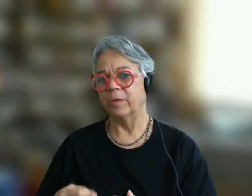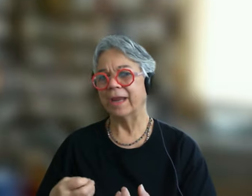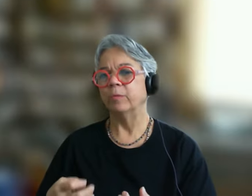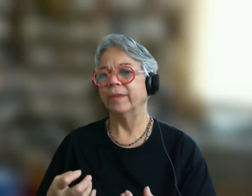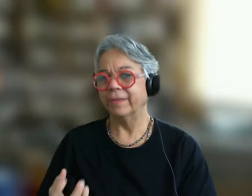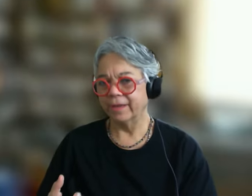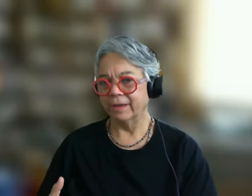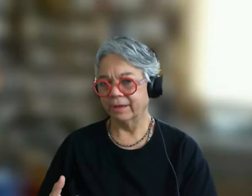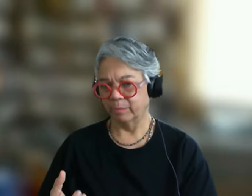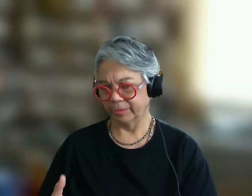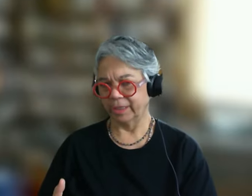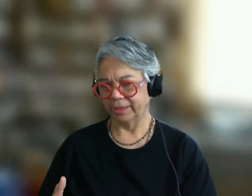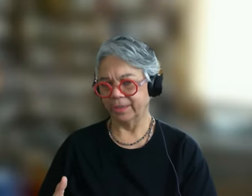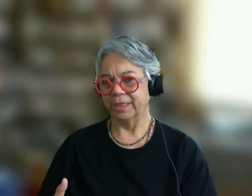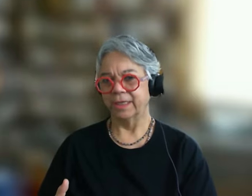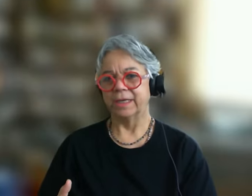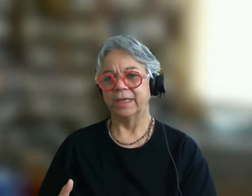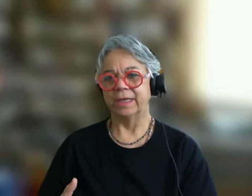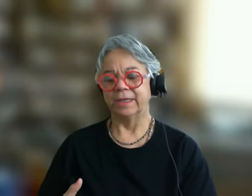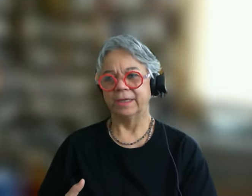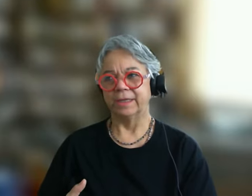And how can we think about that?